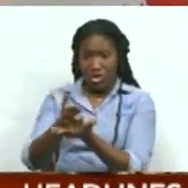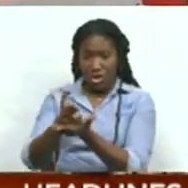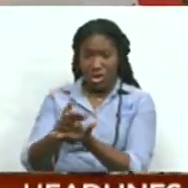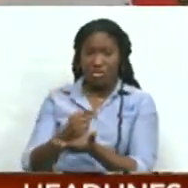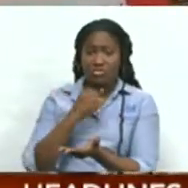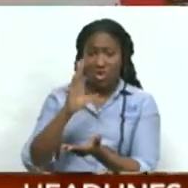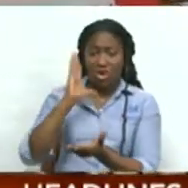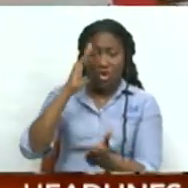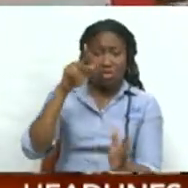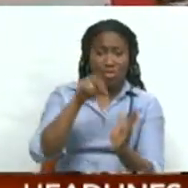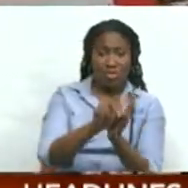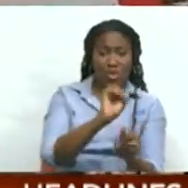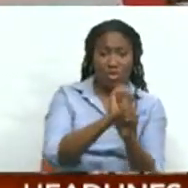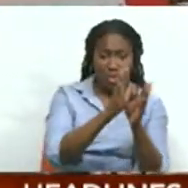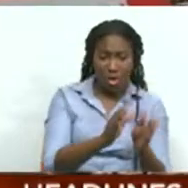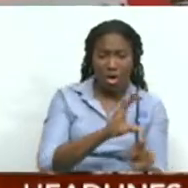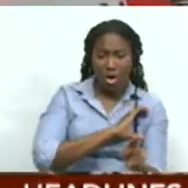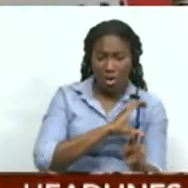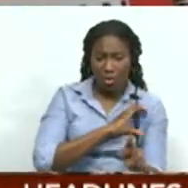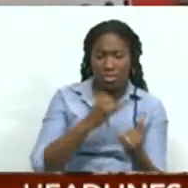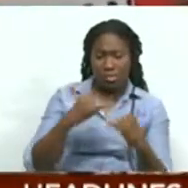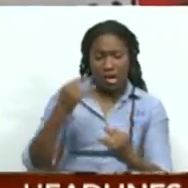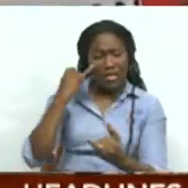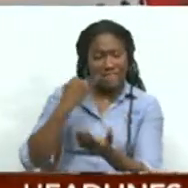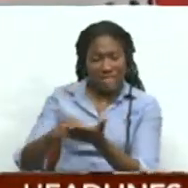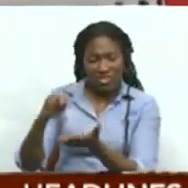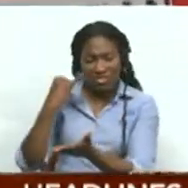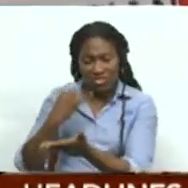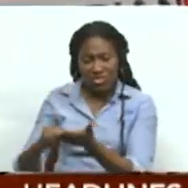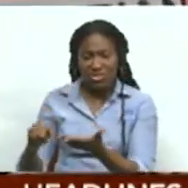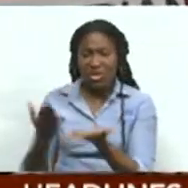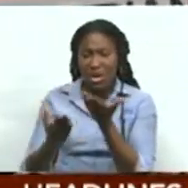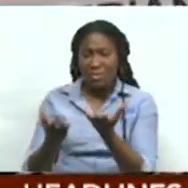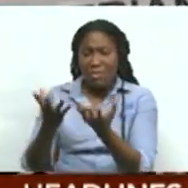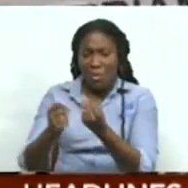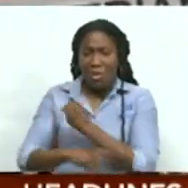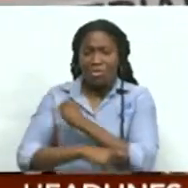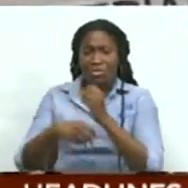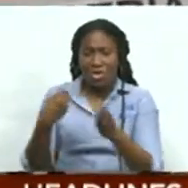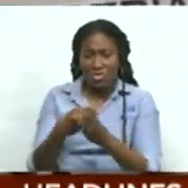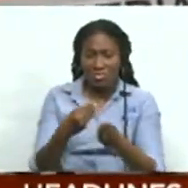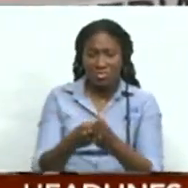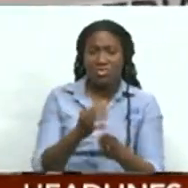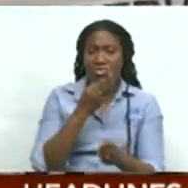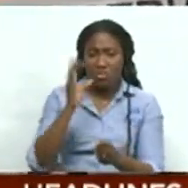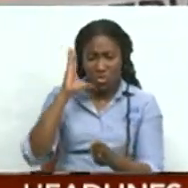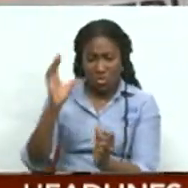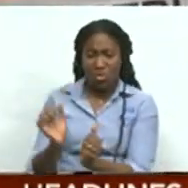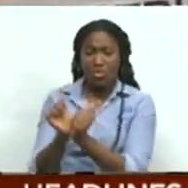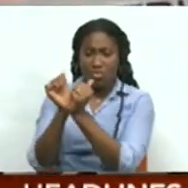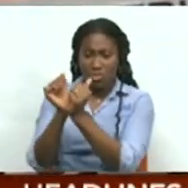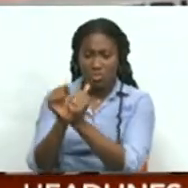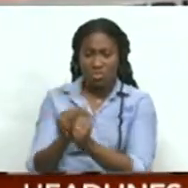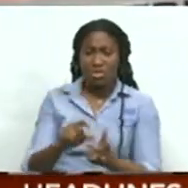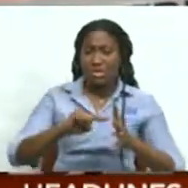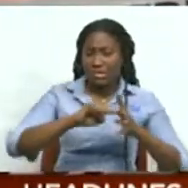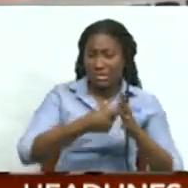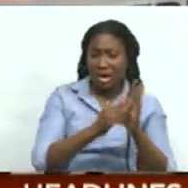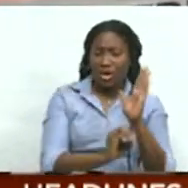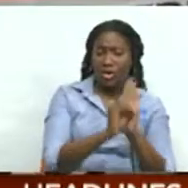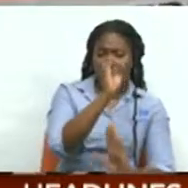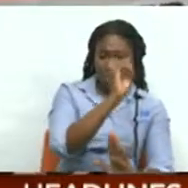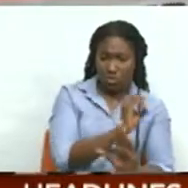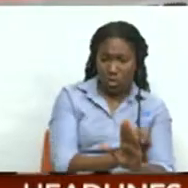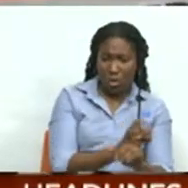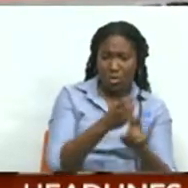are investigating the report of assault and extortion, and an arrest is imminent. The project started in October by the Ministry of Works